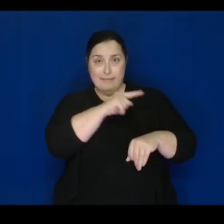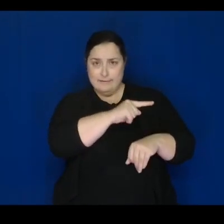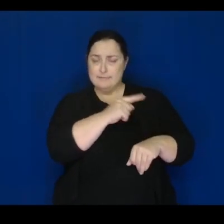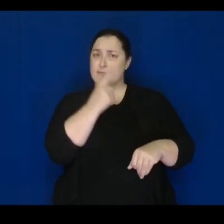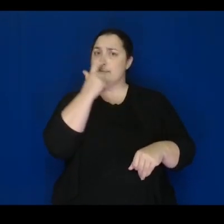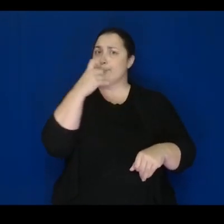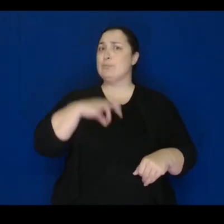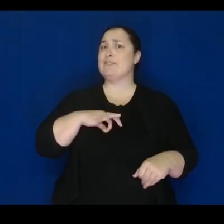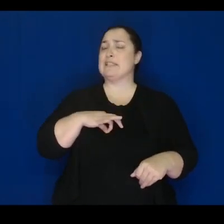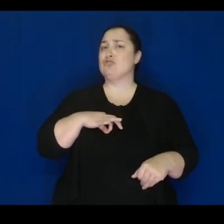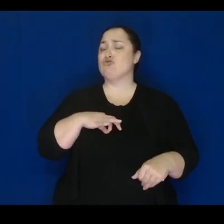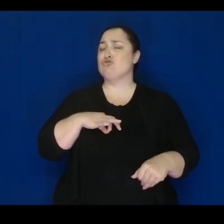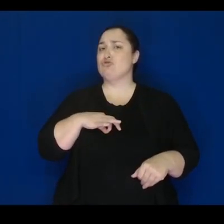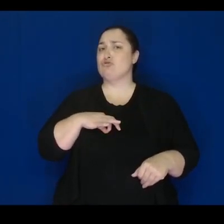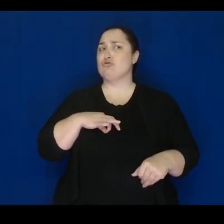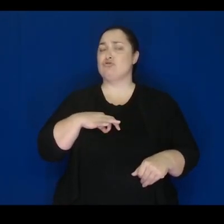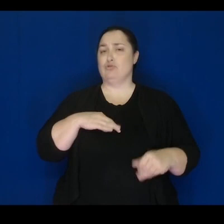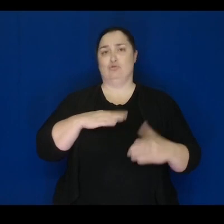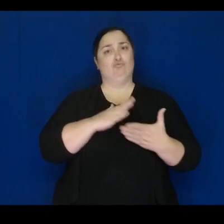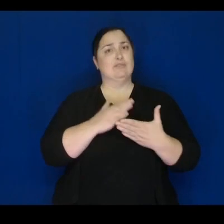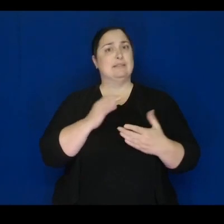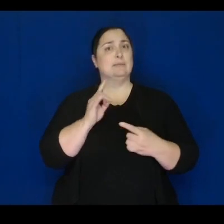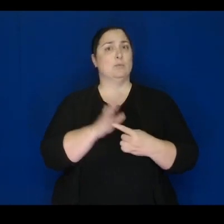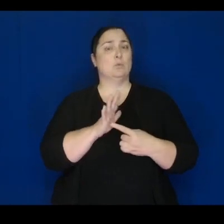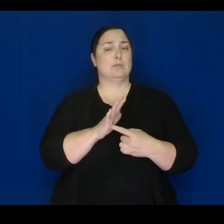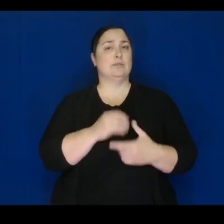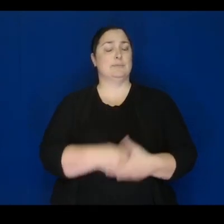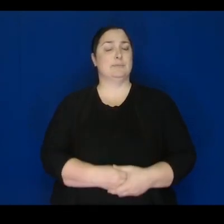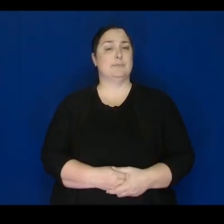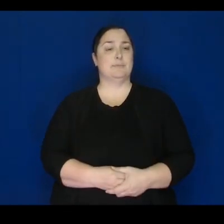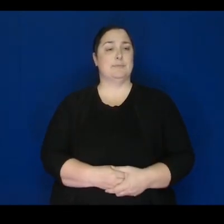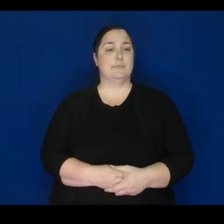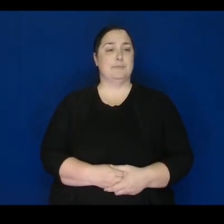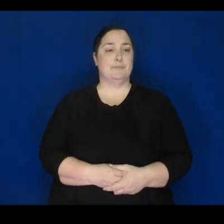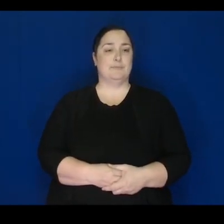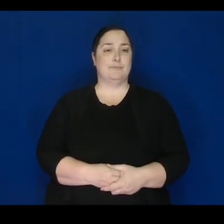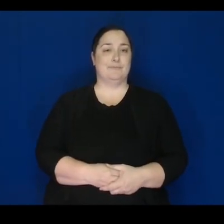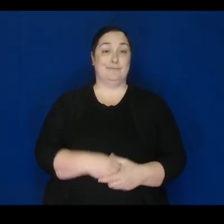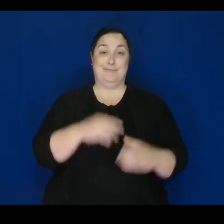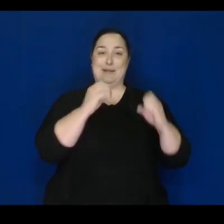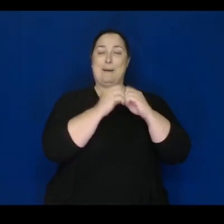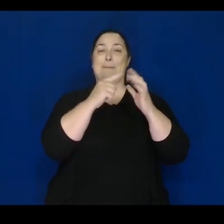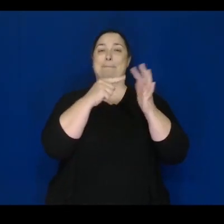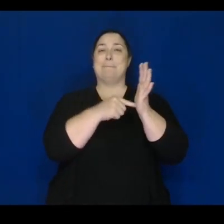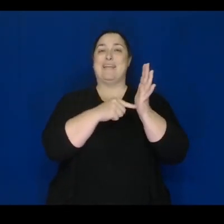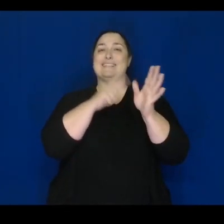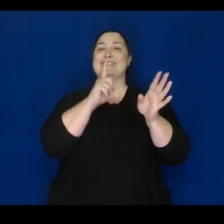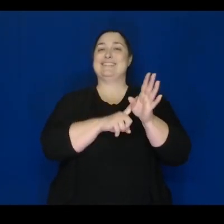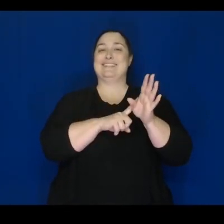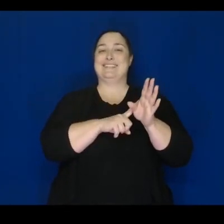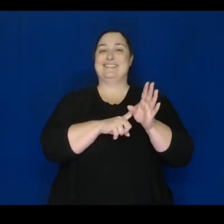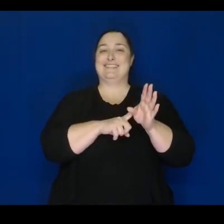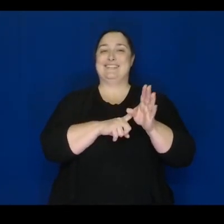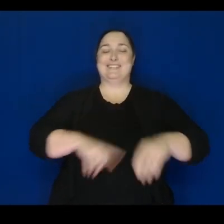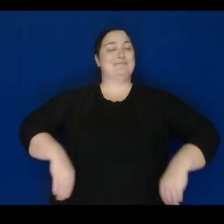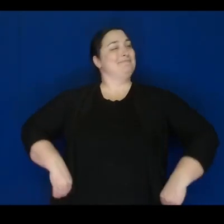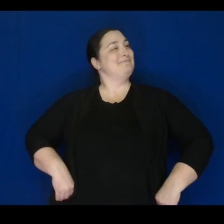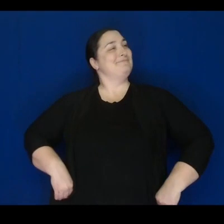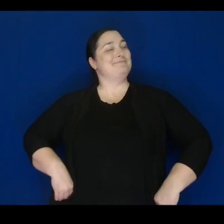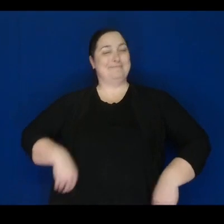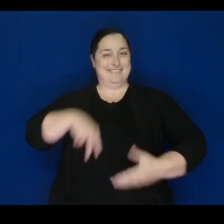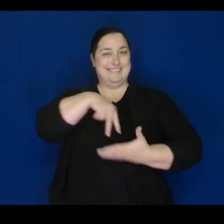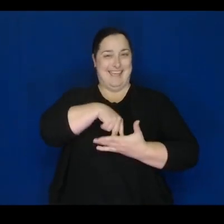and it's really, really important. And there's Betty there in front of her artwork, beautiful lady.